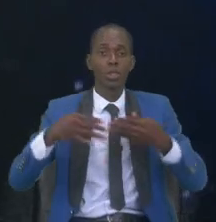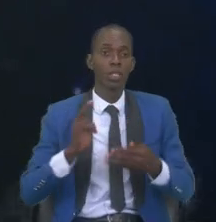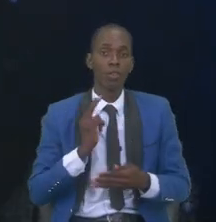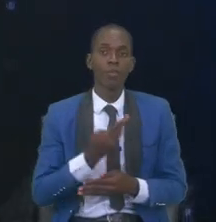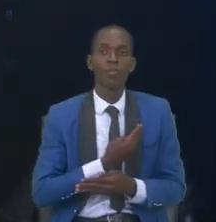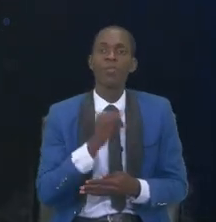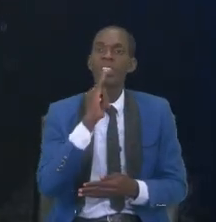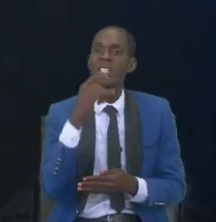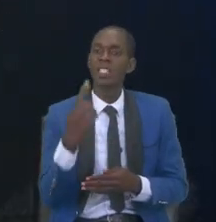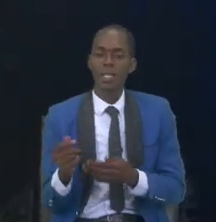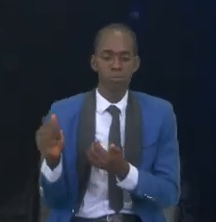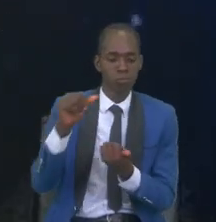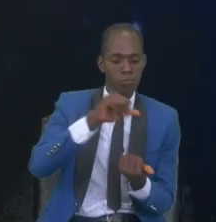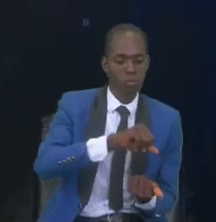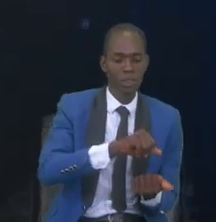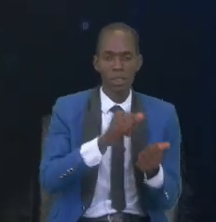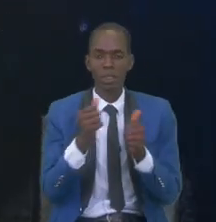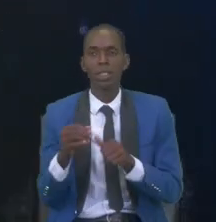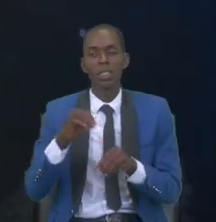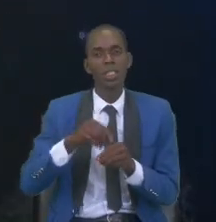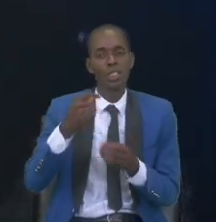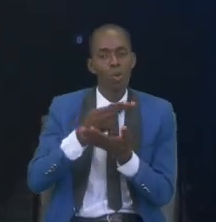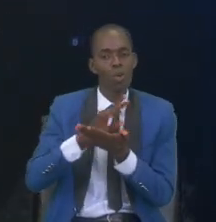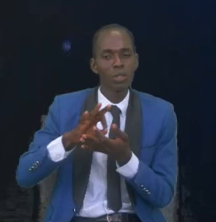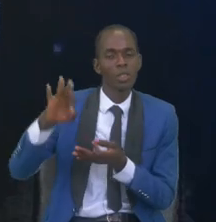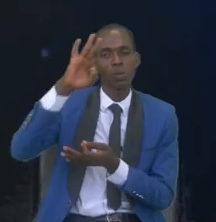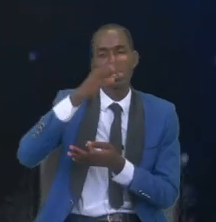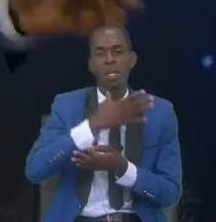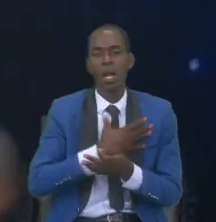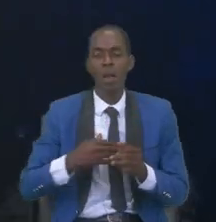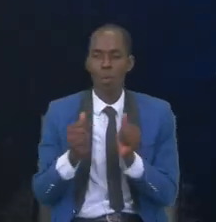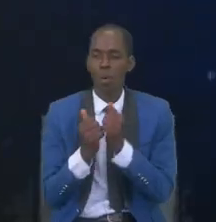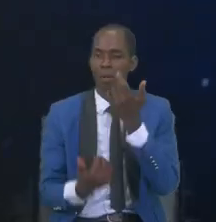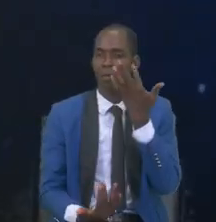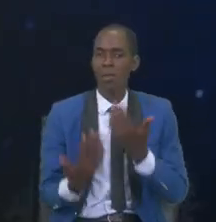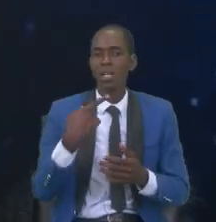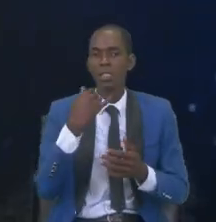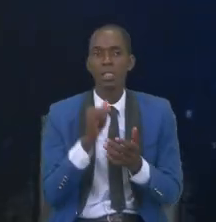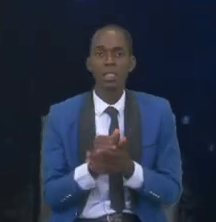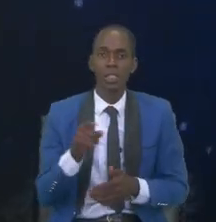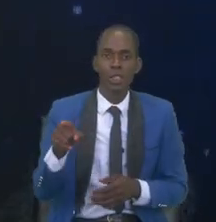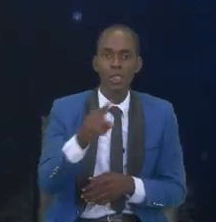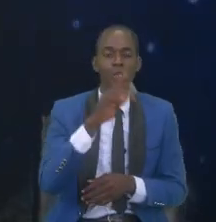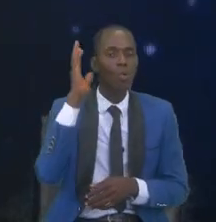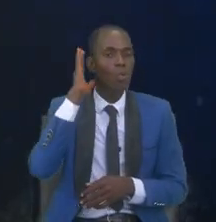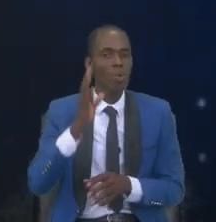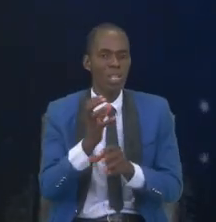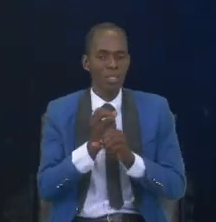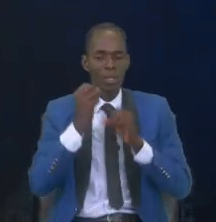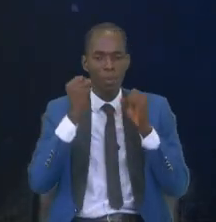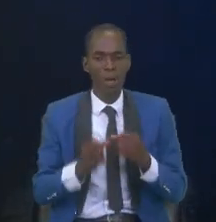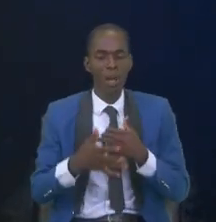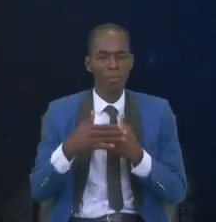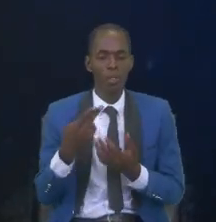the immersion, in the Holy Ghost and fire, he says, but he shall receive power after that the Holy Ghost has